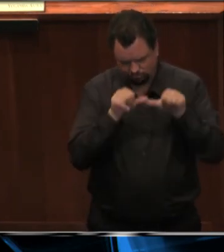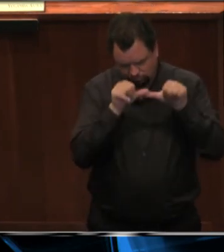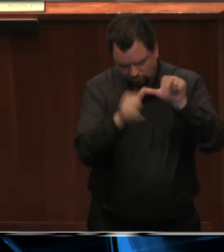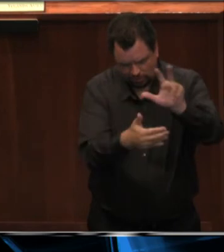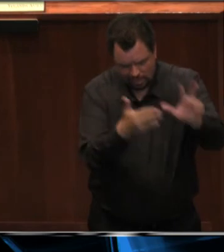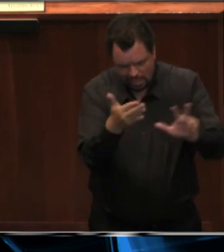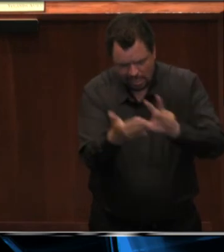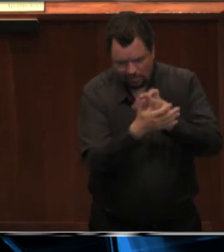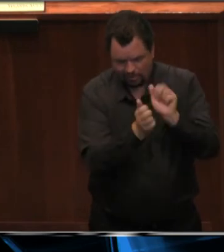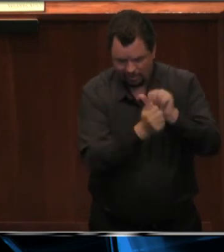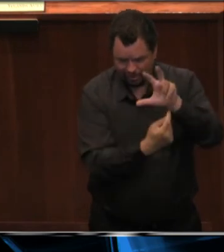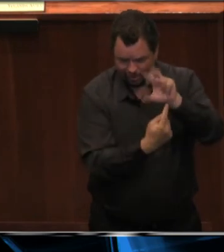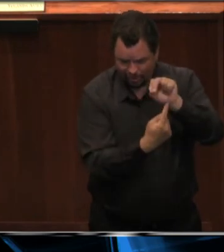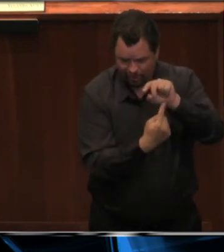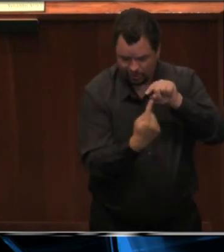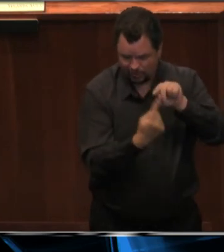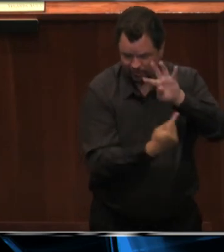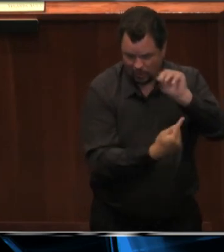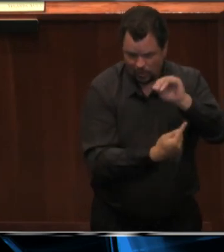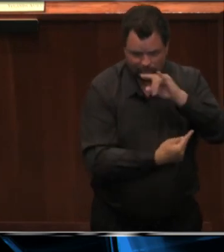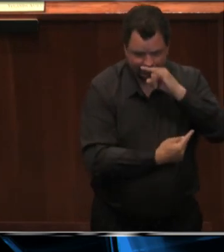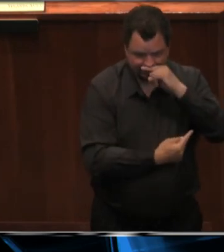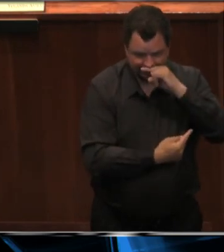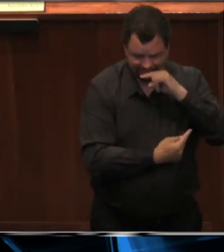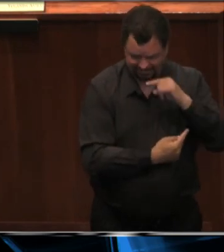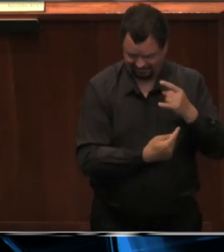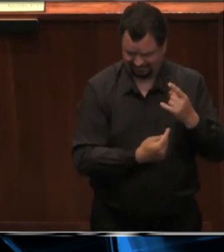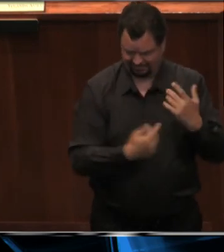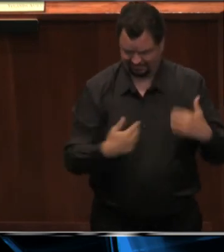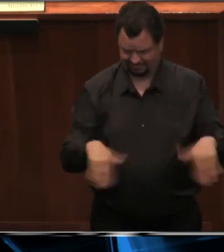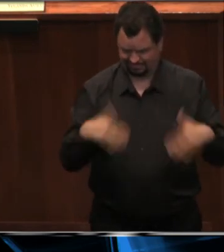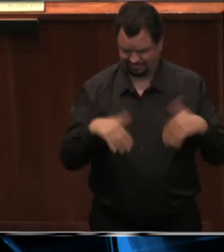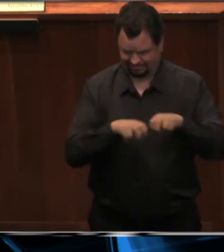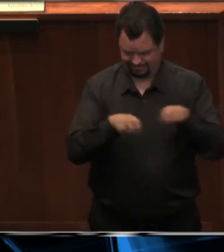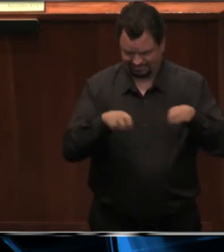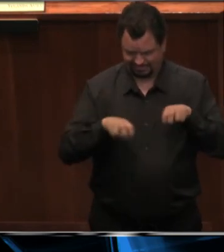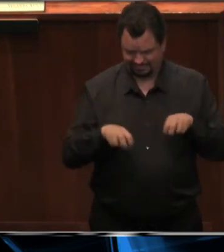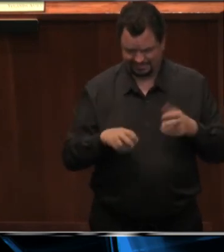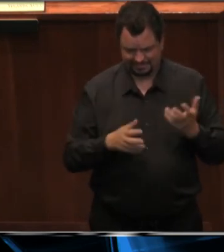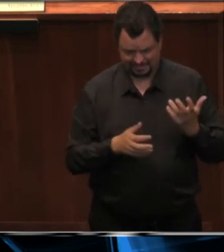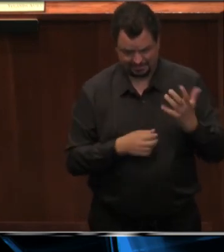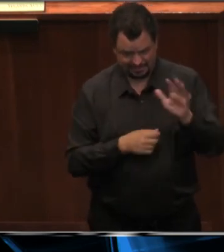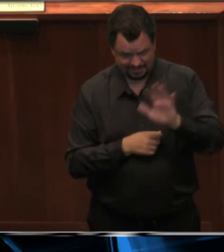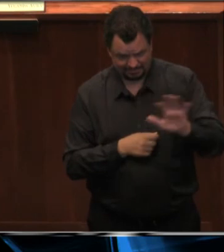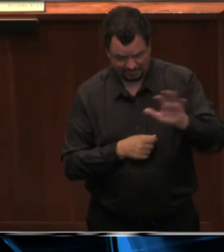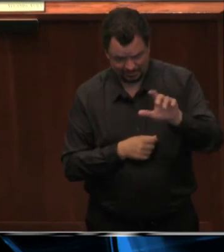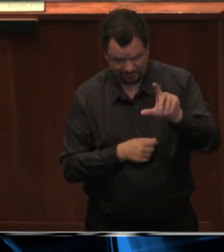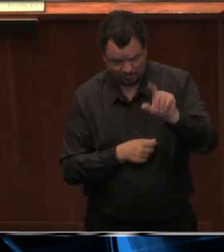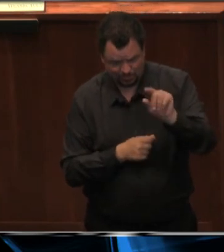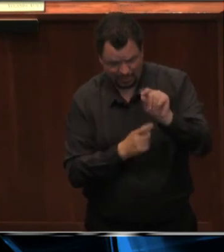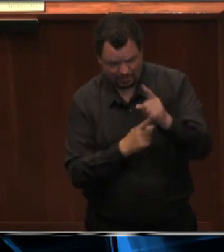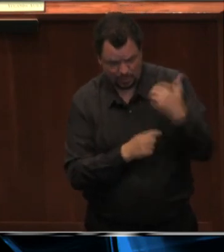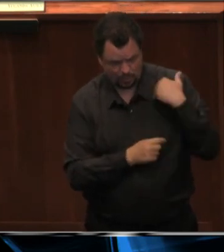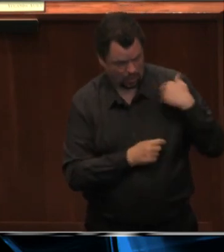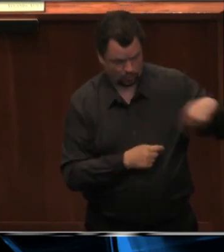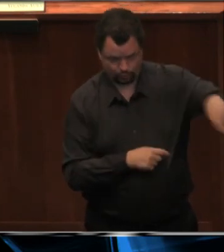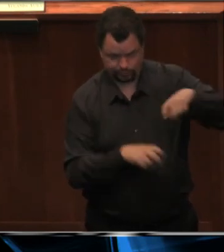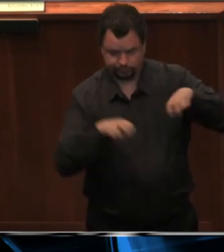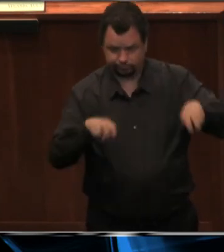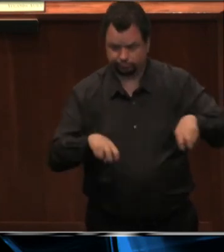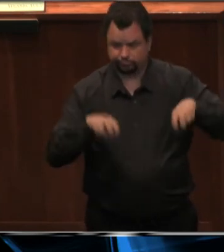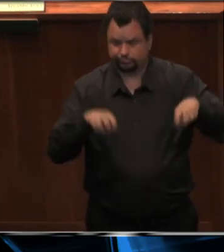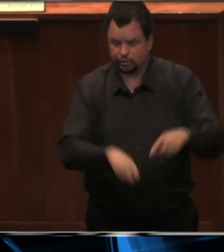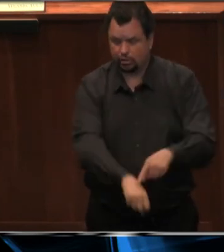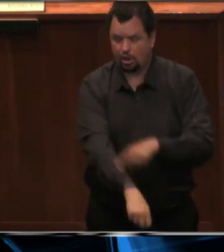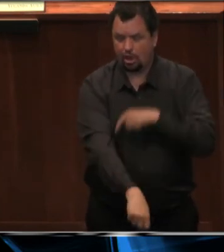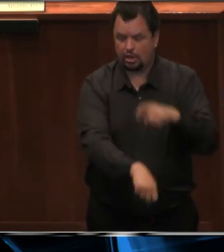the students are there. You yourself just about 20 minutes ago said we've been sitting a long time and we needed to take a 10-minute break.